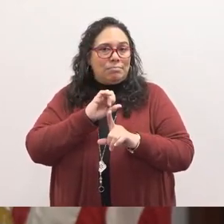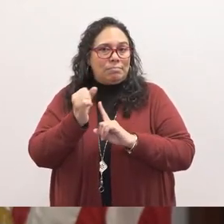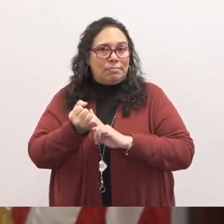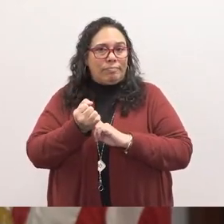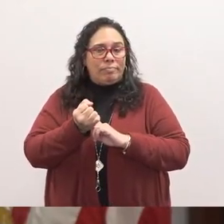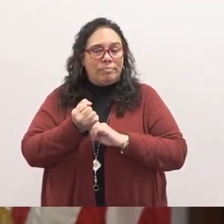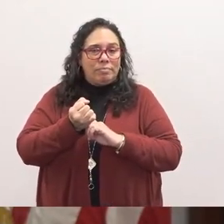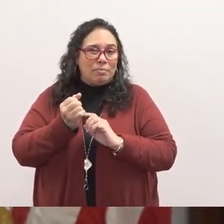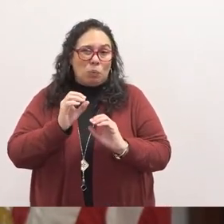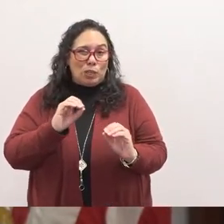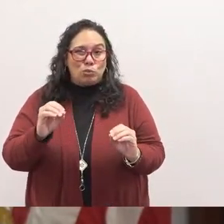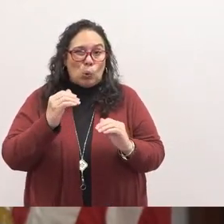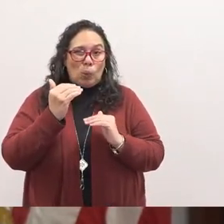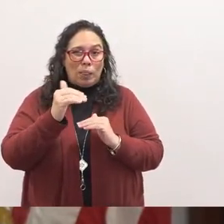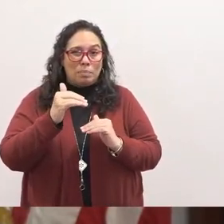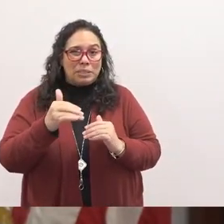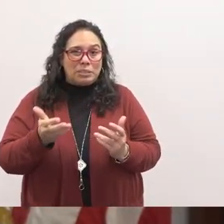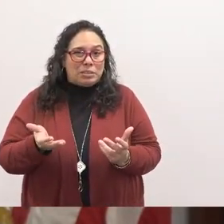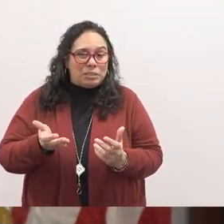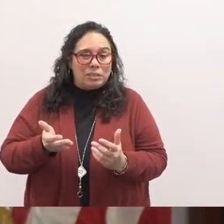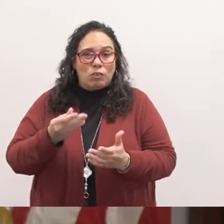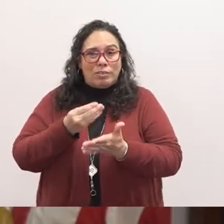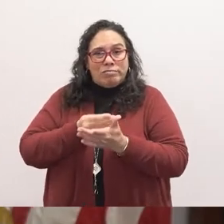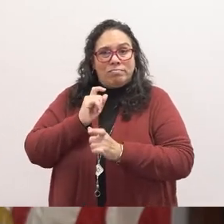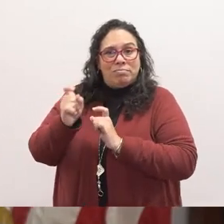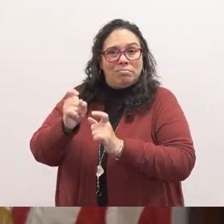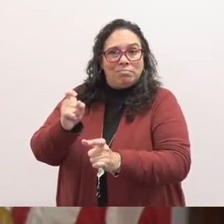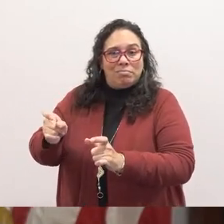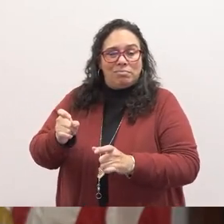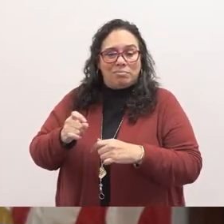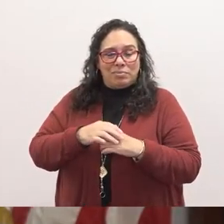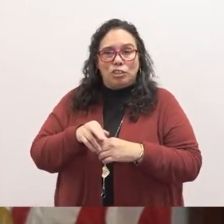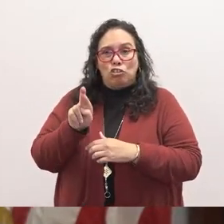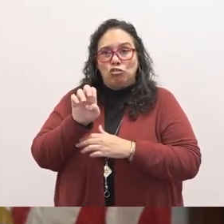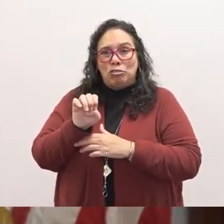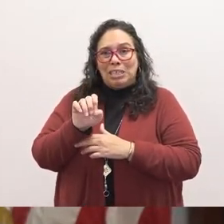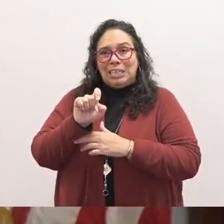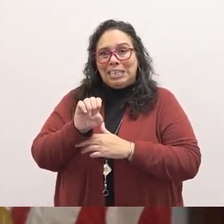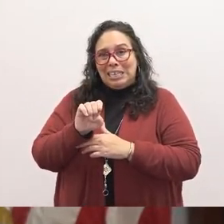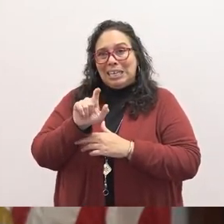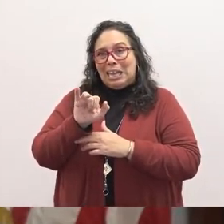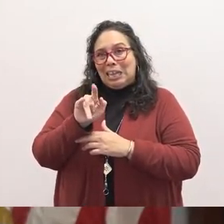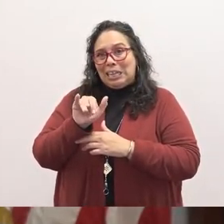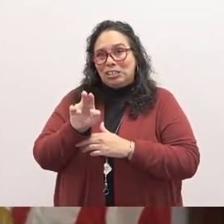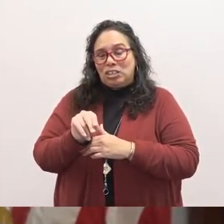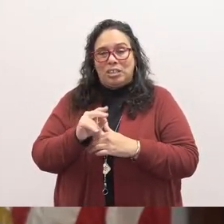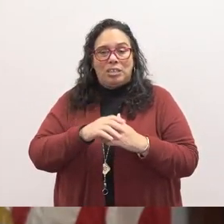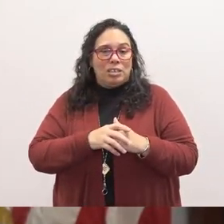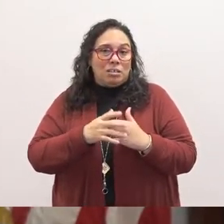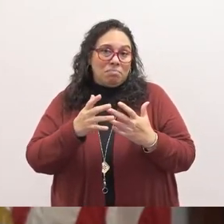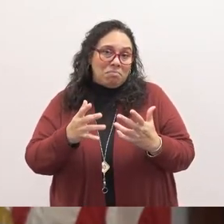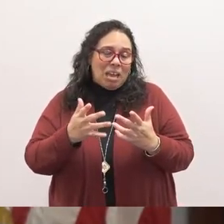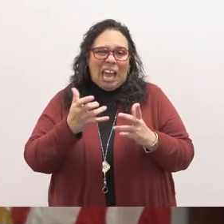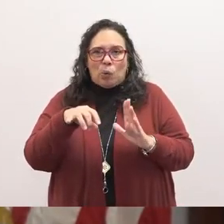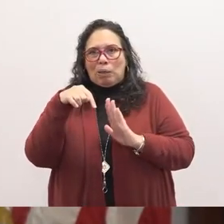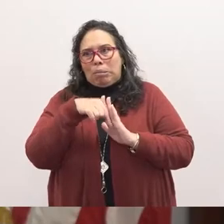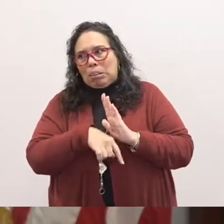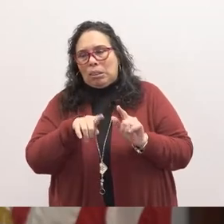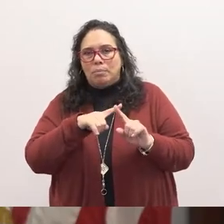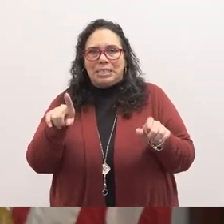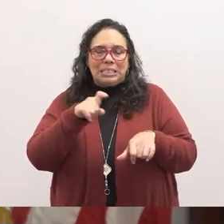there are no campaign contribution limits. But now I'm thinking, I don't want to go too much into the weeds here, but I think this is the time to have these